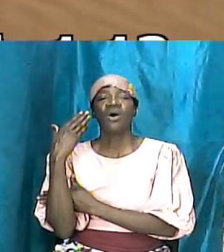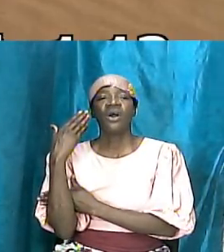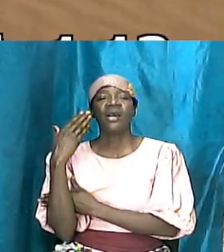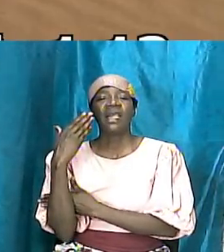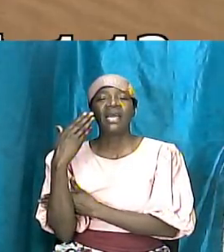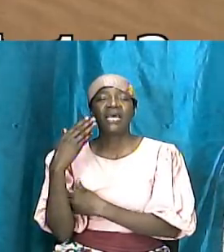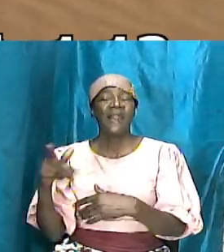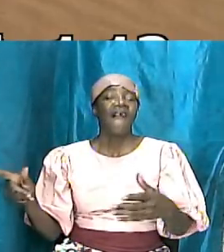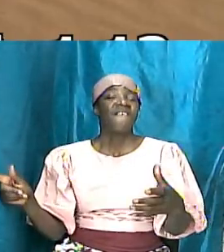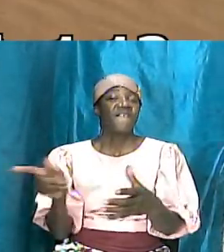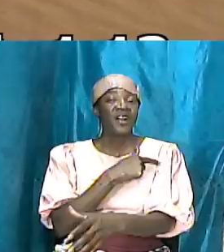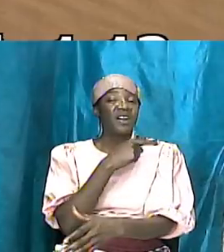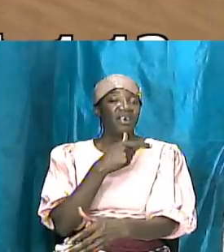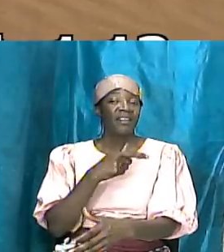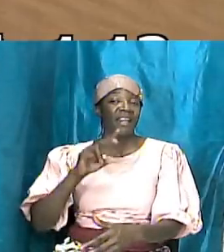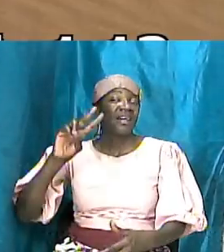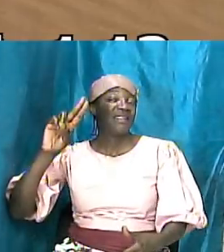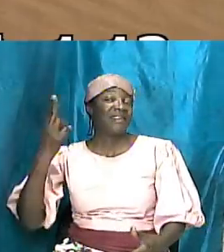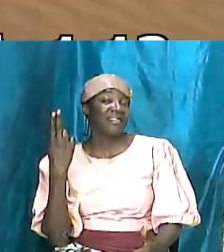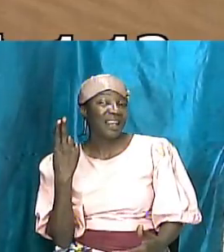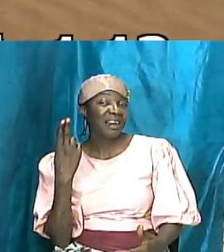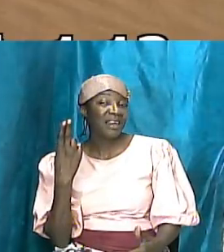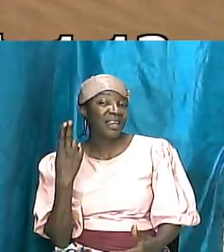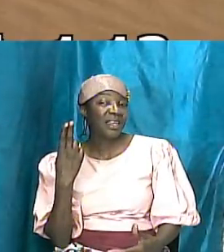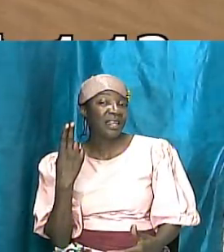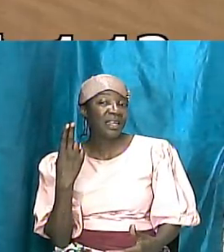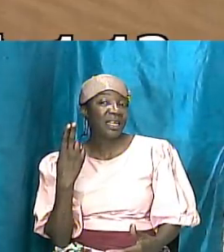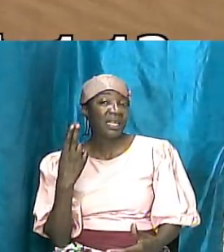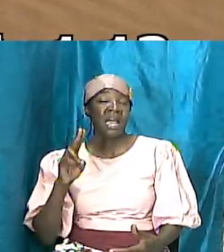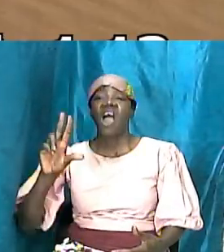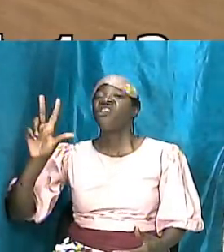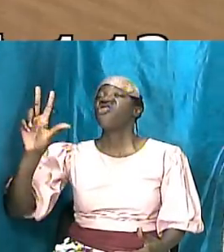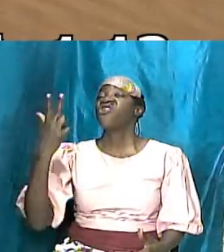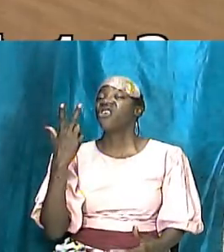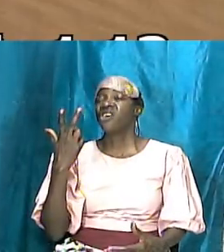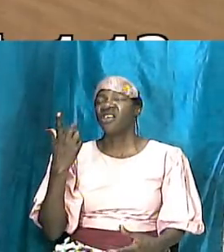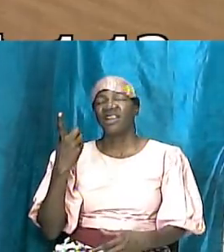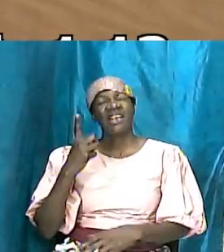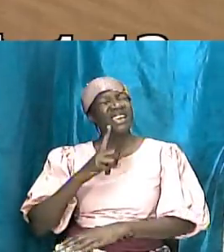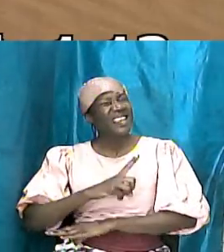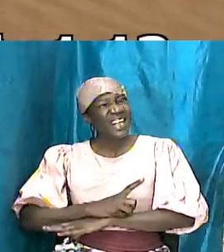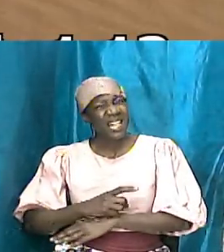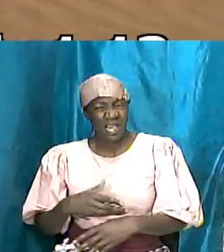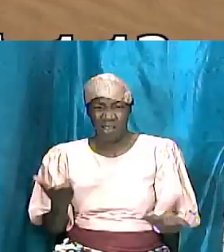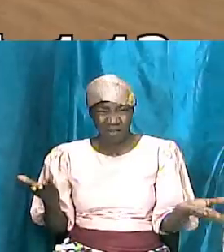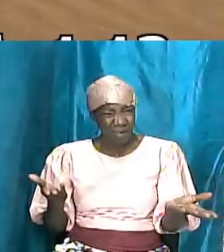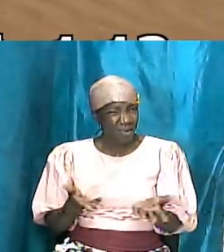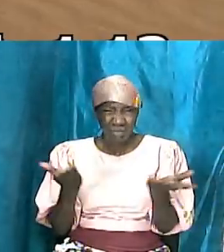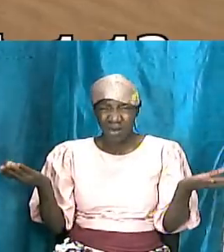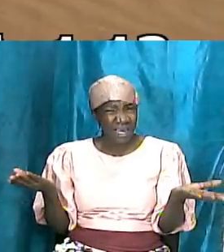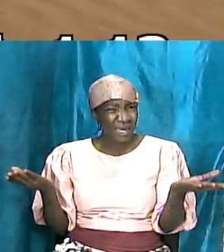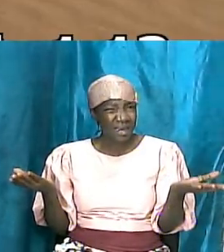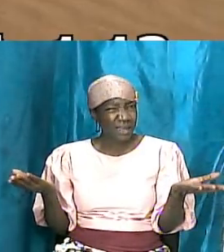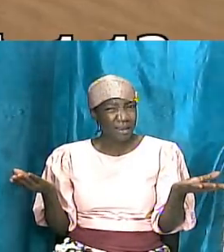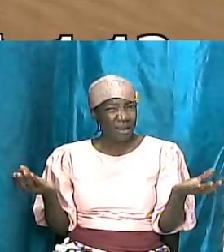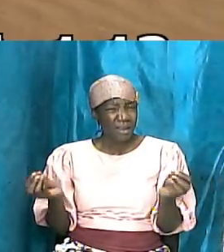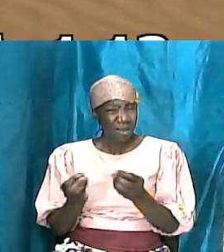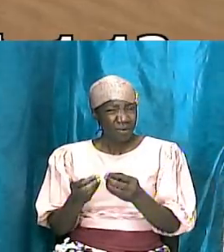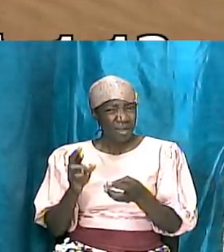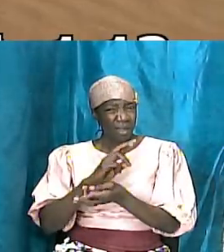the second day. The evening and the morning was the third day. Brother Daley, what does that have to do with